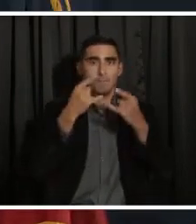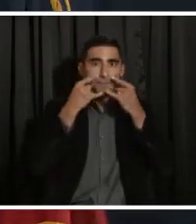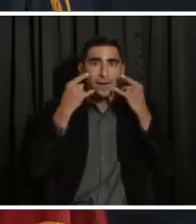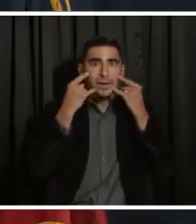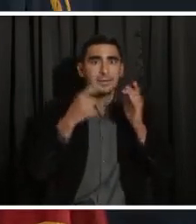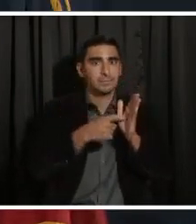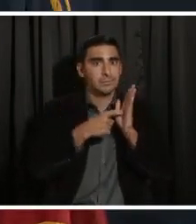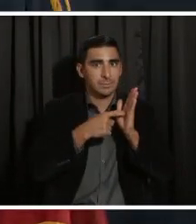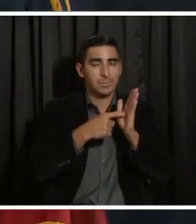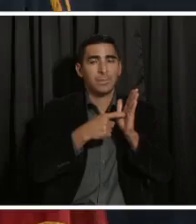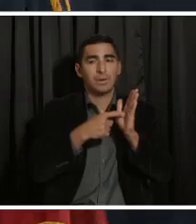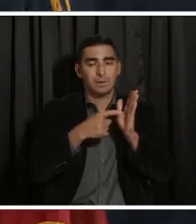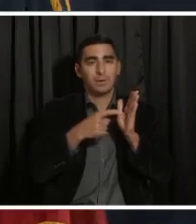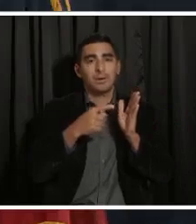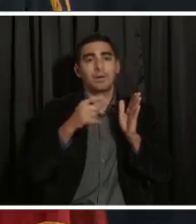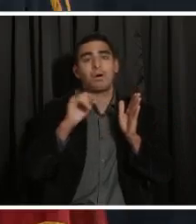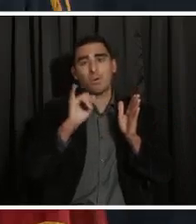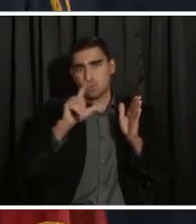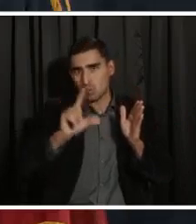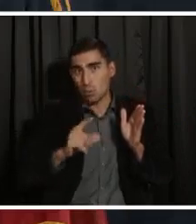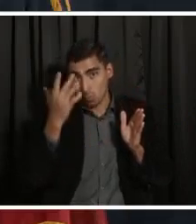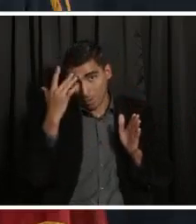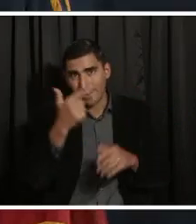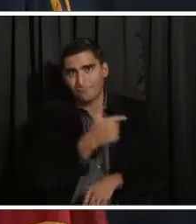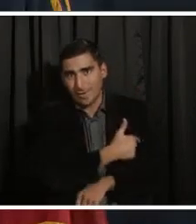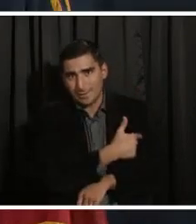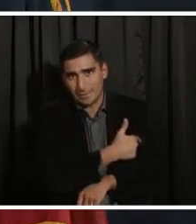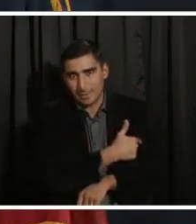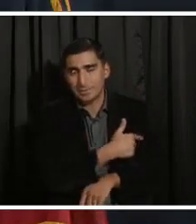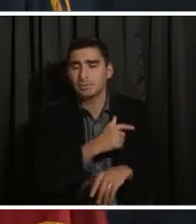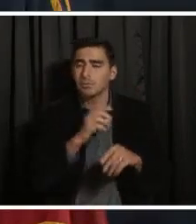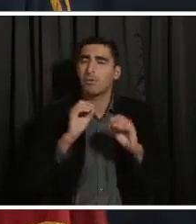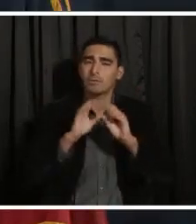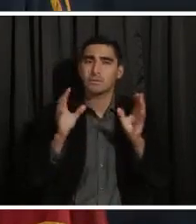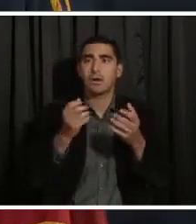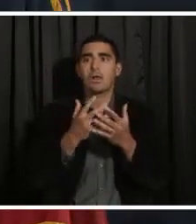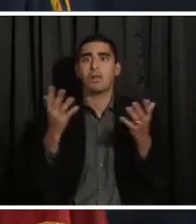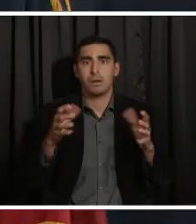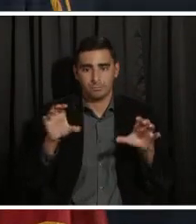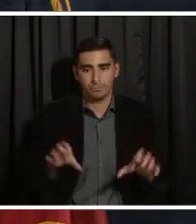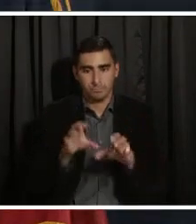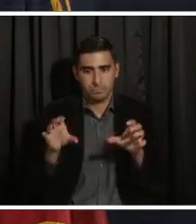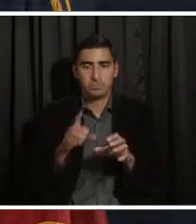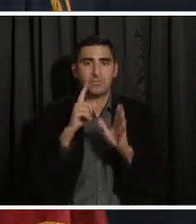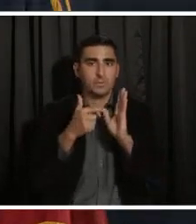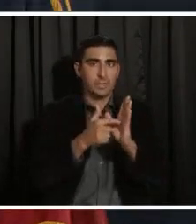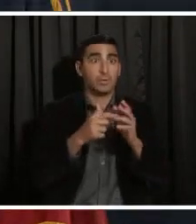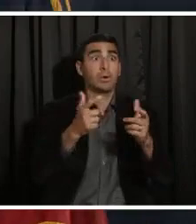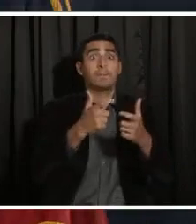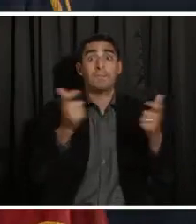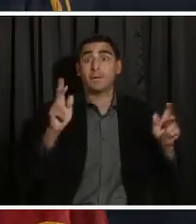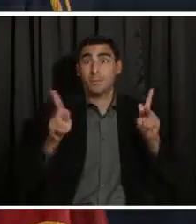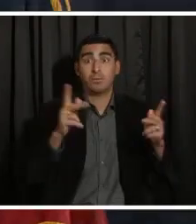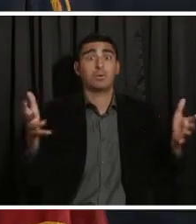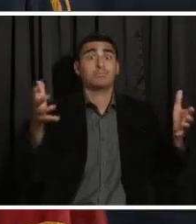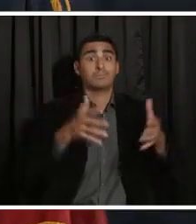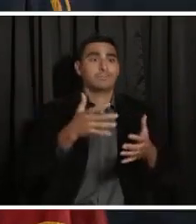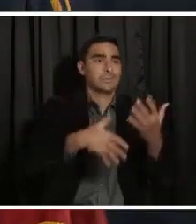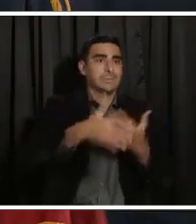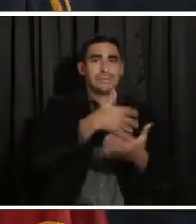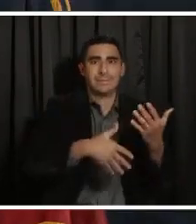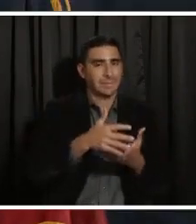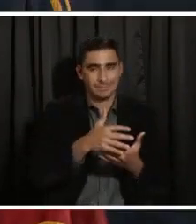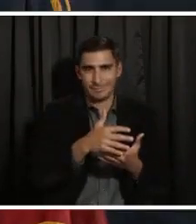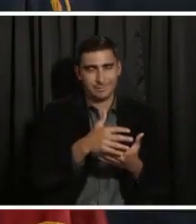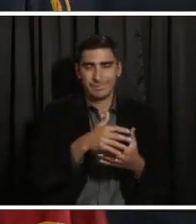simply because of the vaccination. So there's a lot of steps that people can take, avoiding large indoor gatherings, wearing masks around